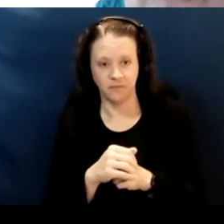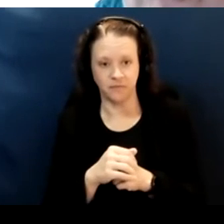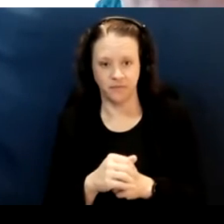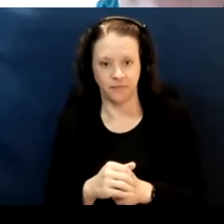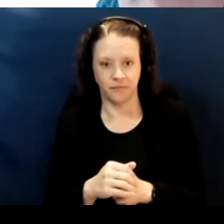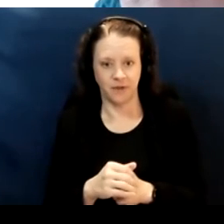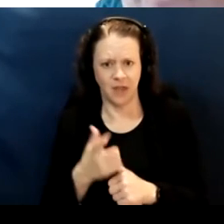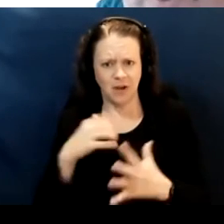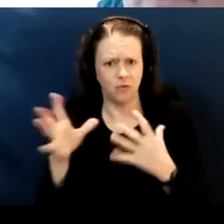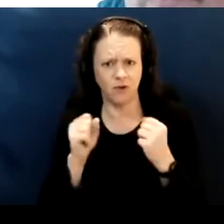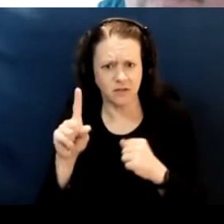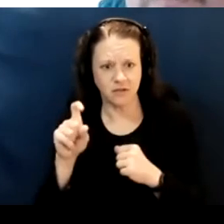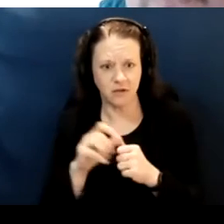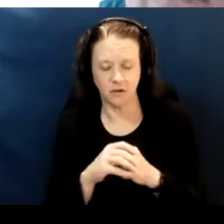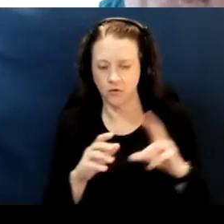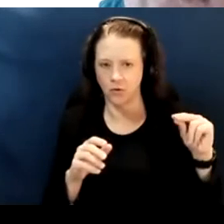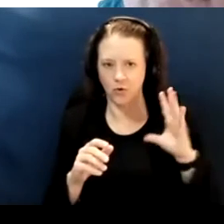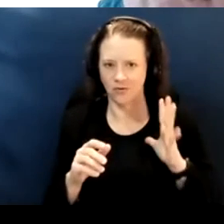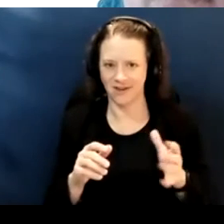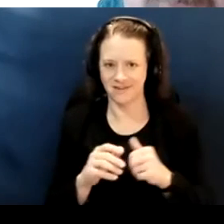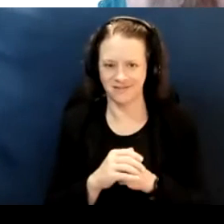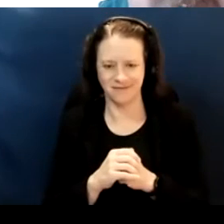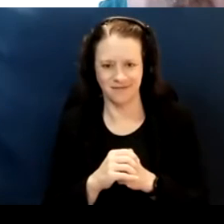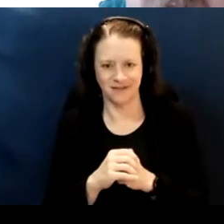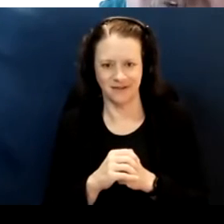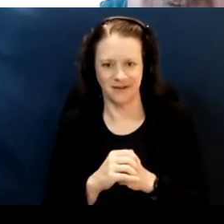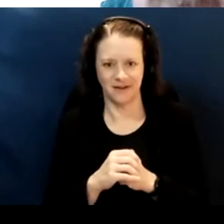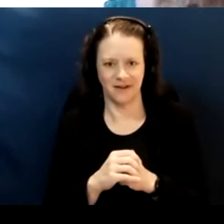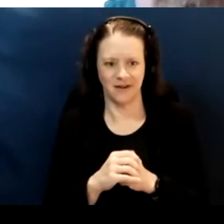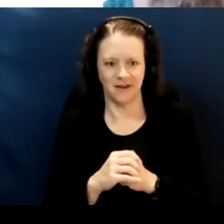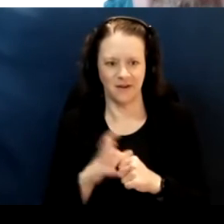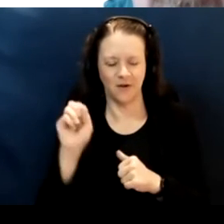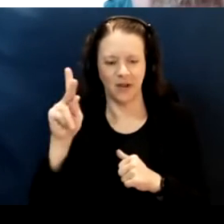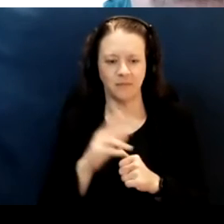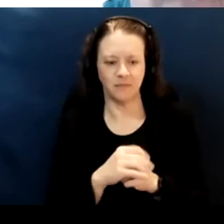Am I going too fast? Oh, no, you're fine. Okay. You're fine.